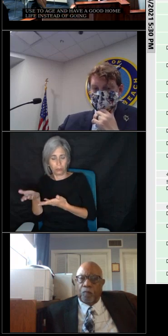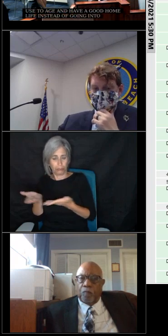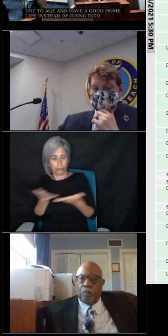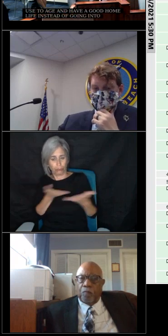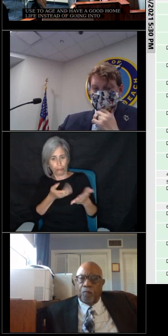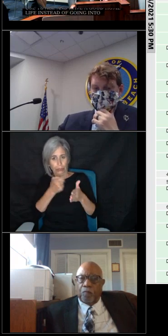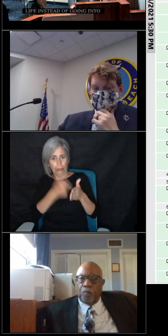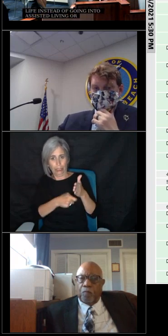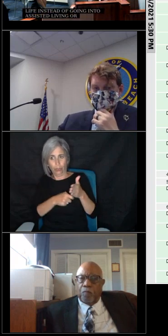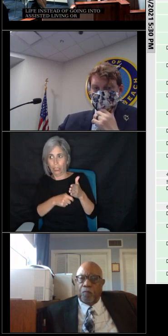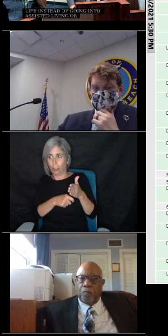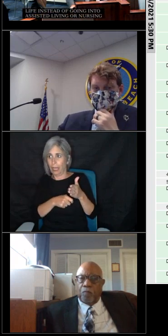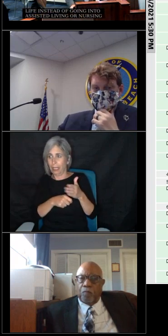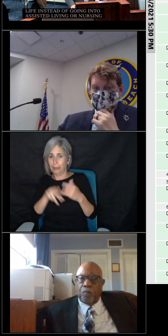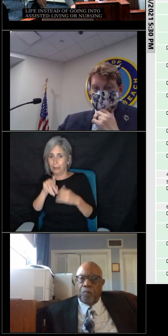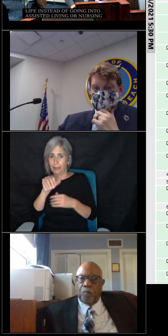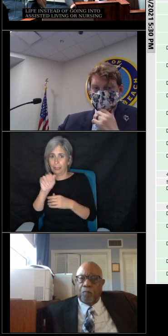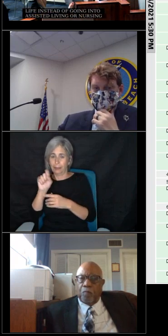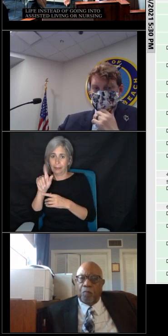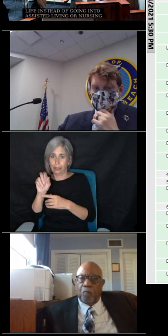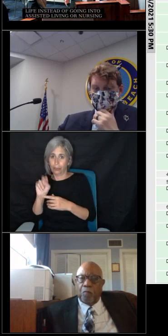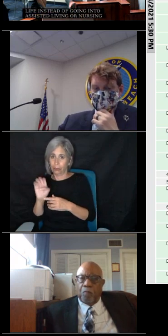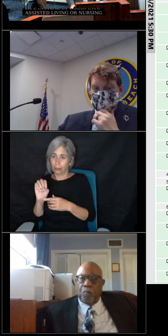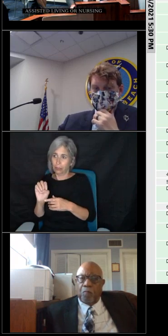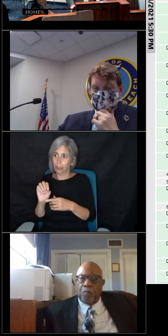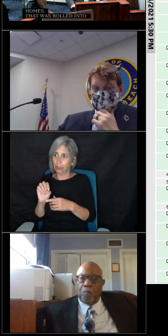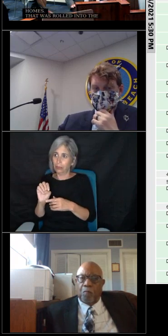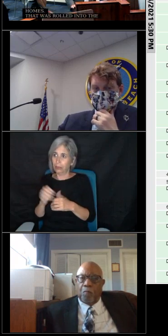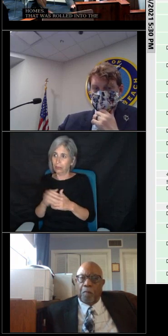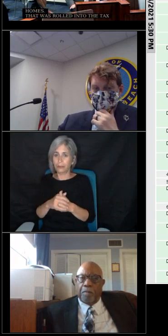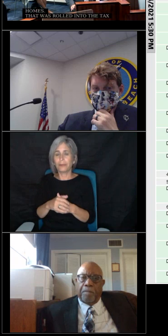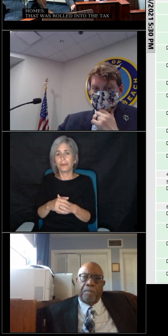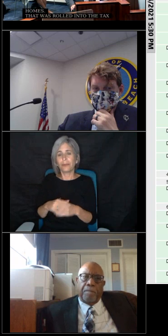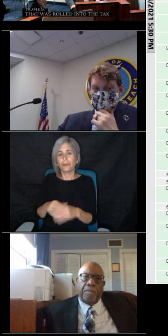passage, and now that's going to be law if our great